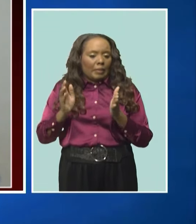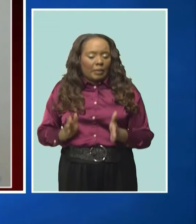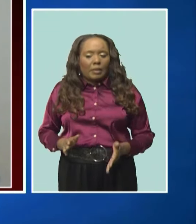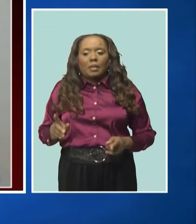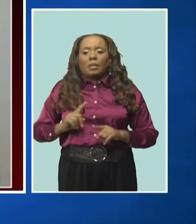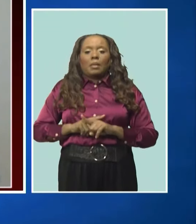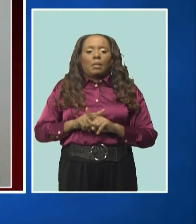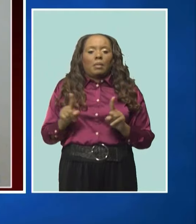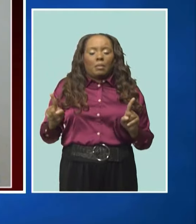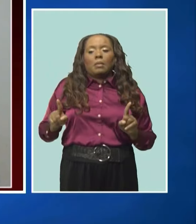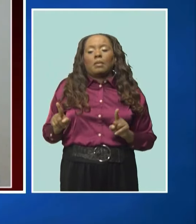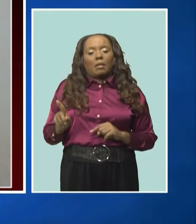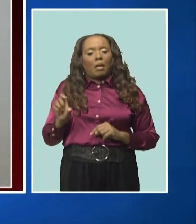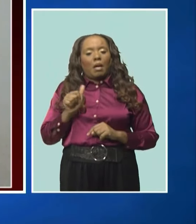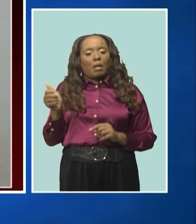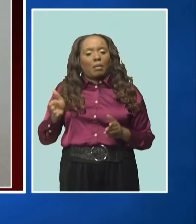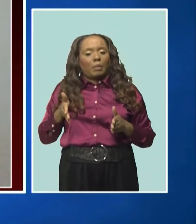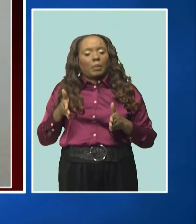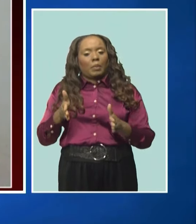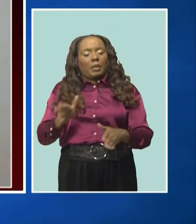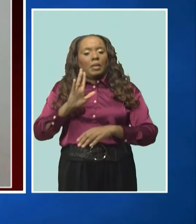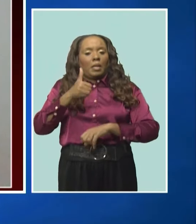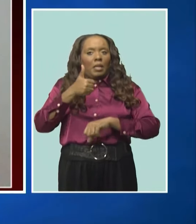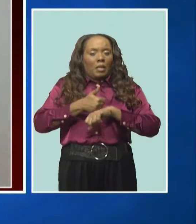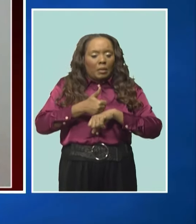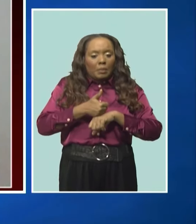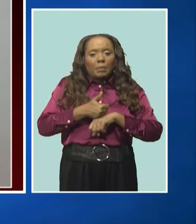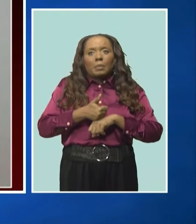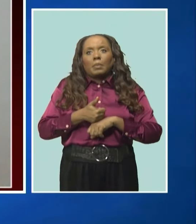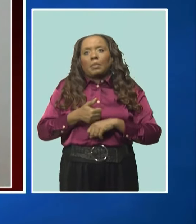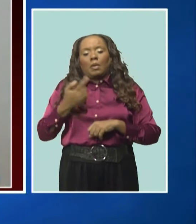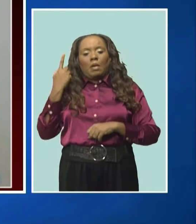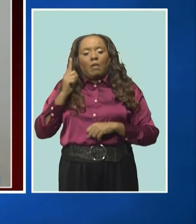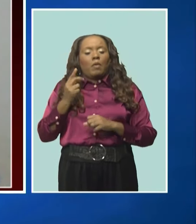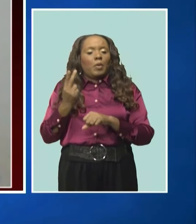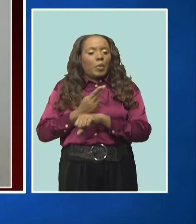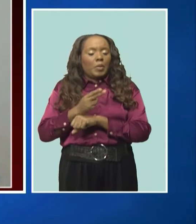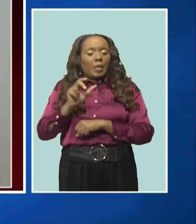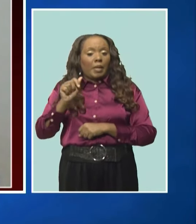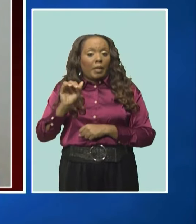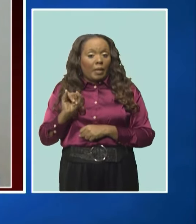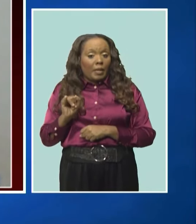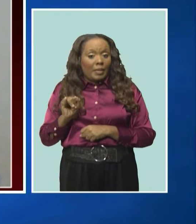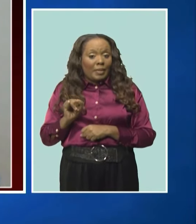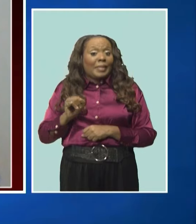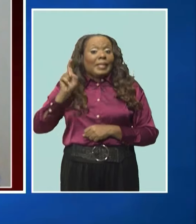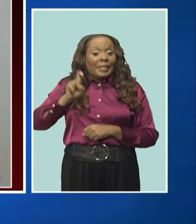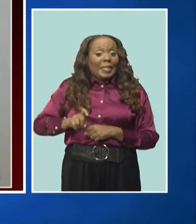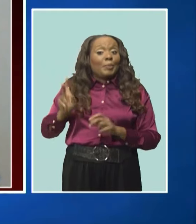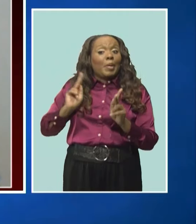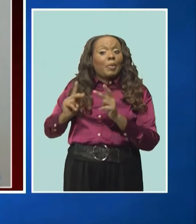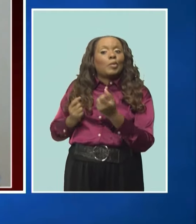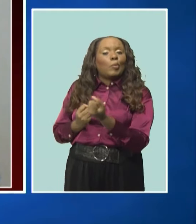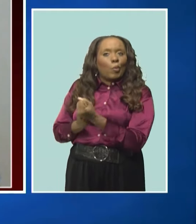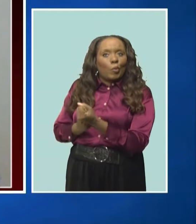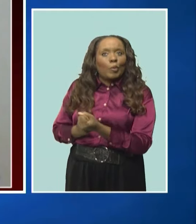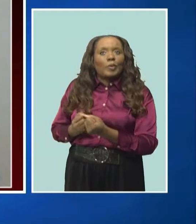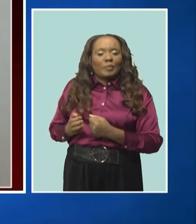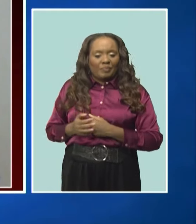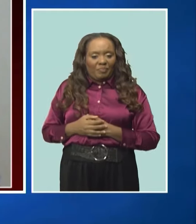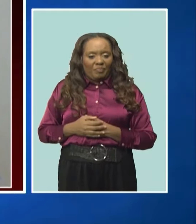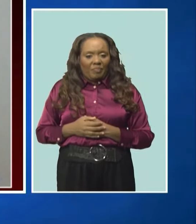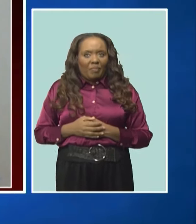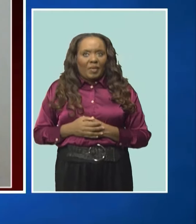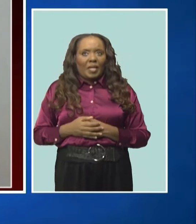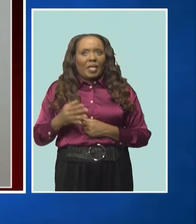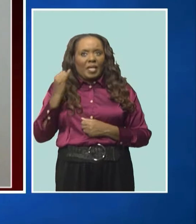other avenues that are being created right now. And if you want to talk about calibrating AI, if persons can start entering those fields,